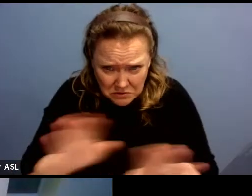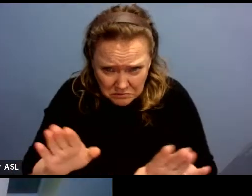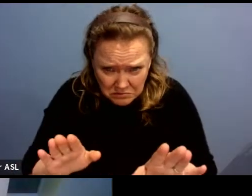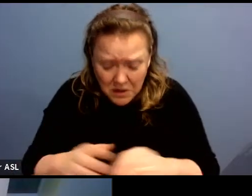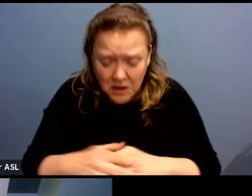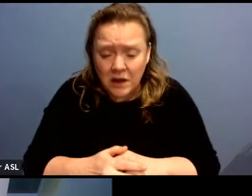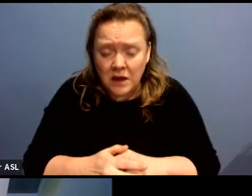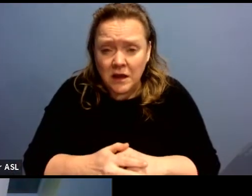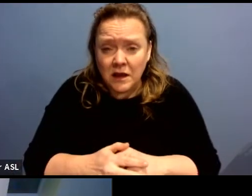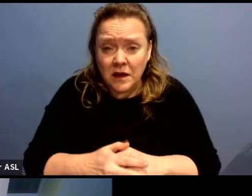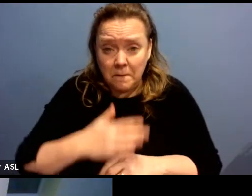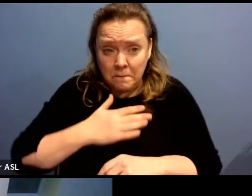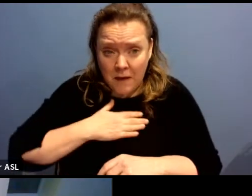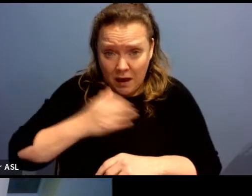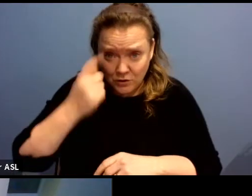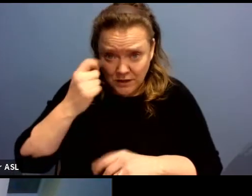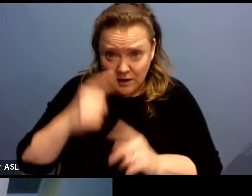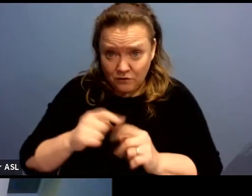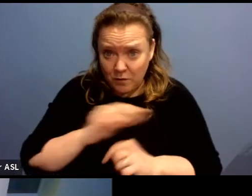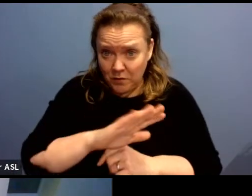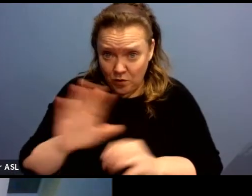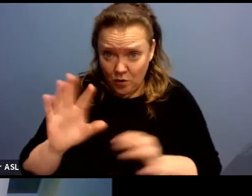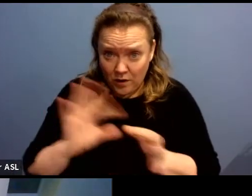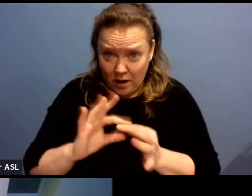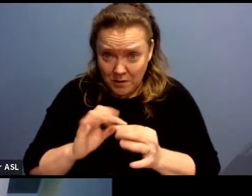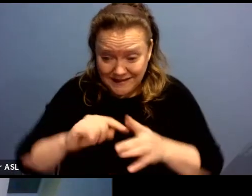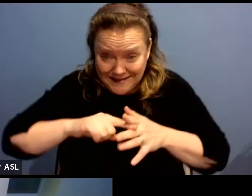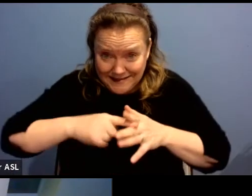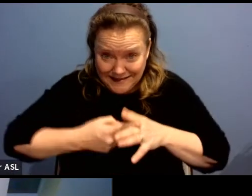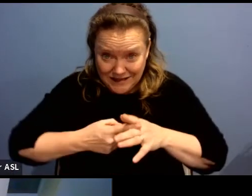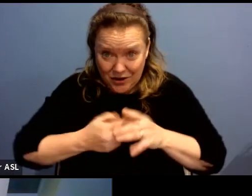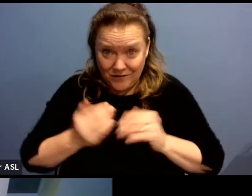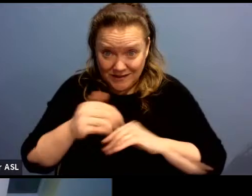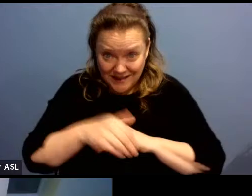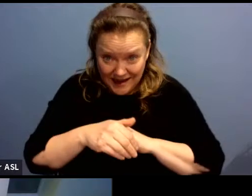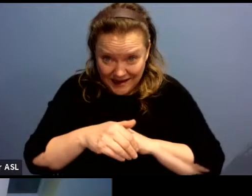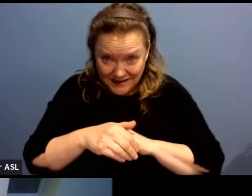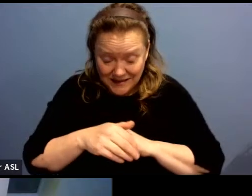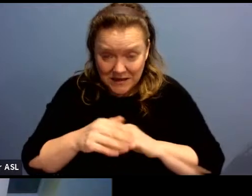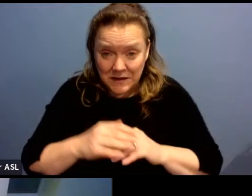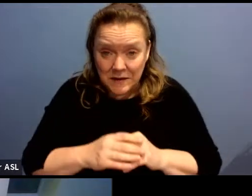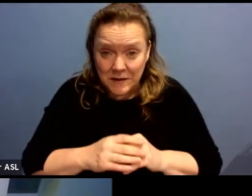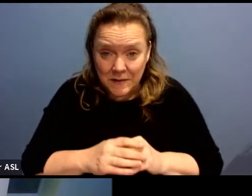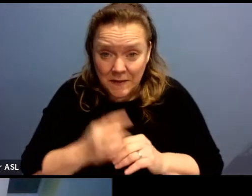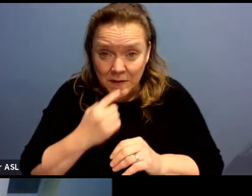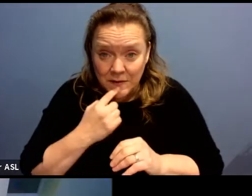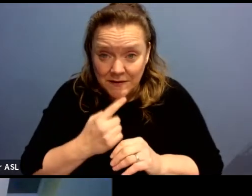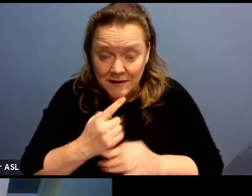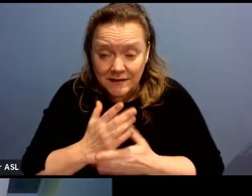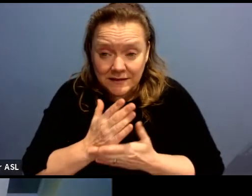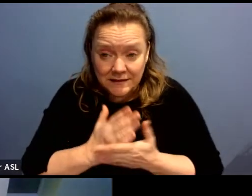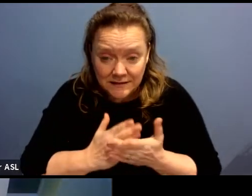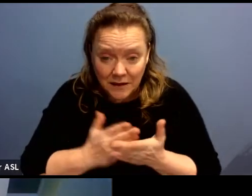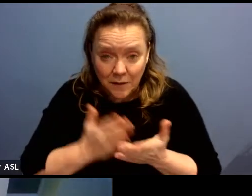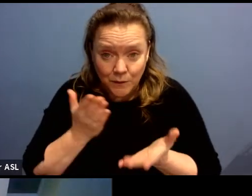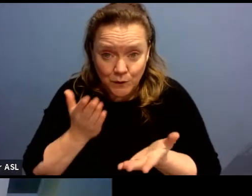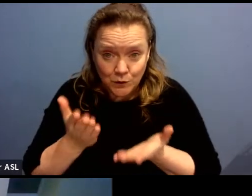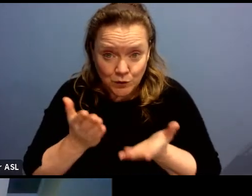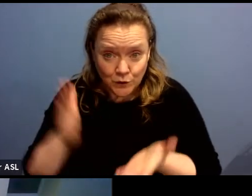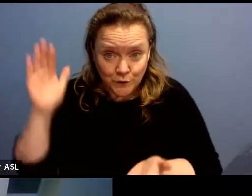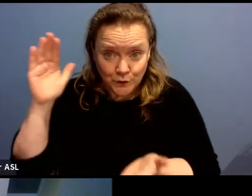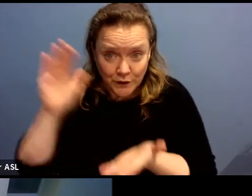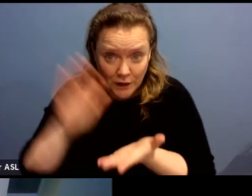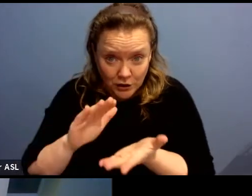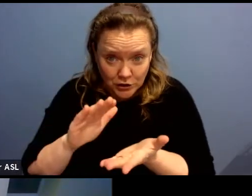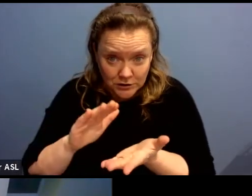But I understood from your very helpful comments at the outset of the meeting, Board Chair Smedberg, that those kinds of service level reductions are now off